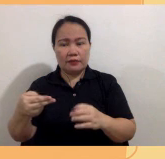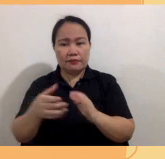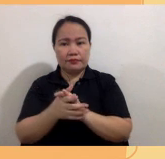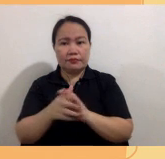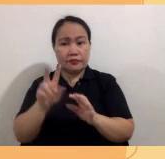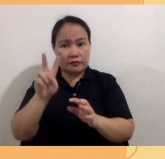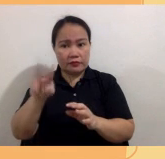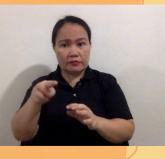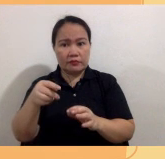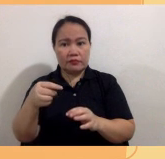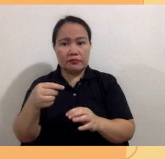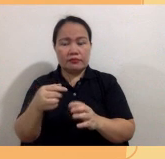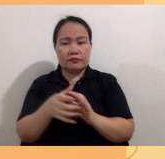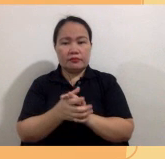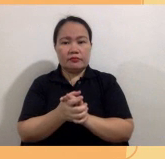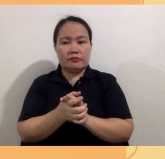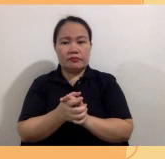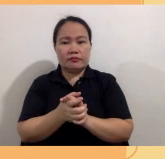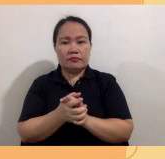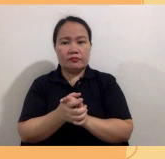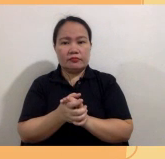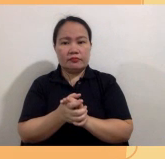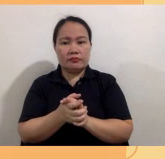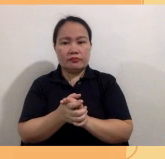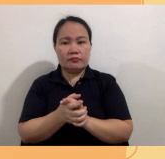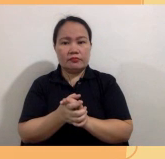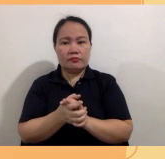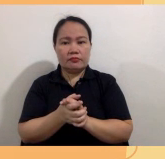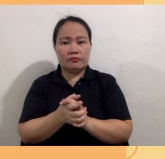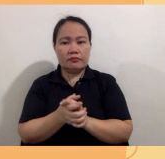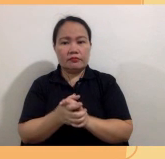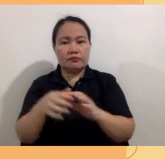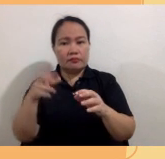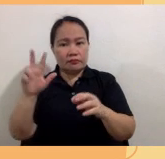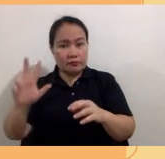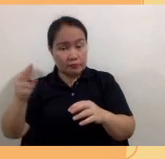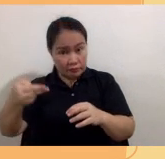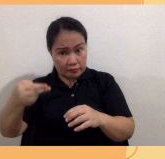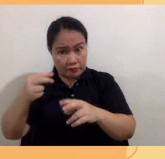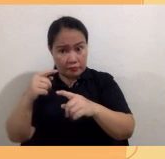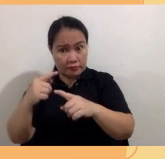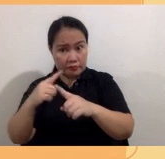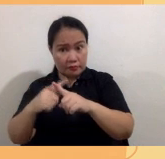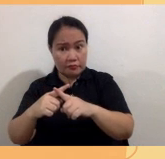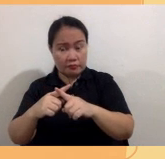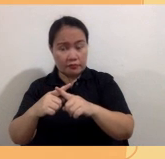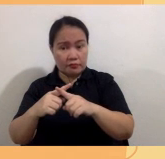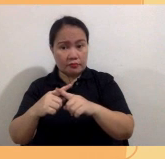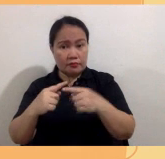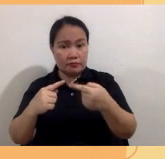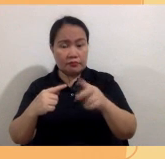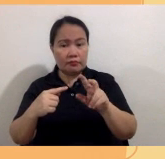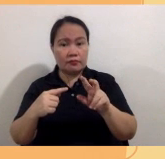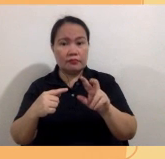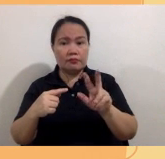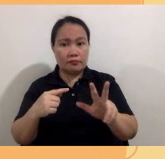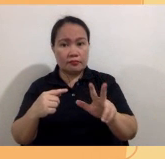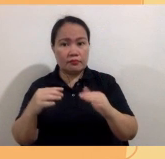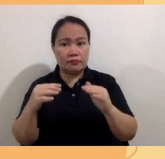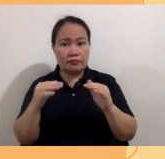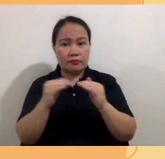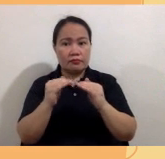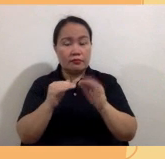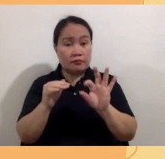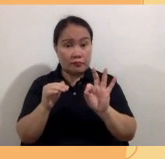is 3h squared. And then, 3h times negative 3, that is negative 9h.